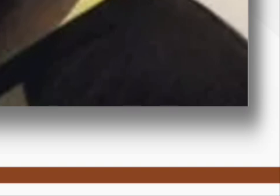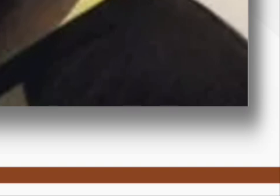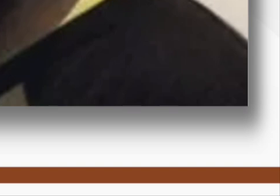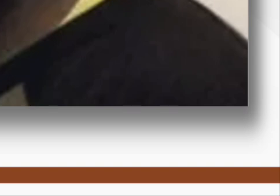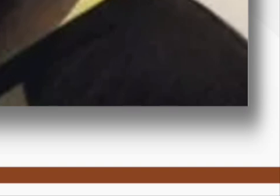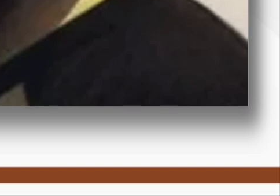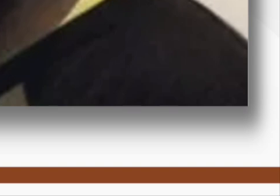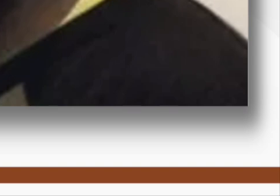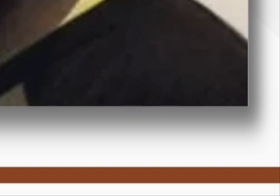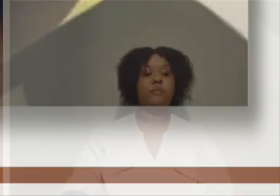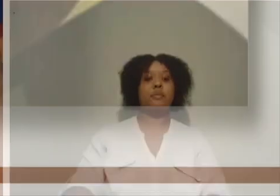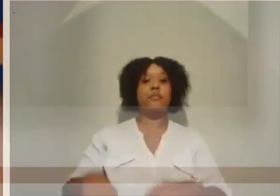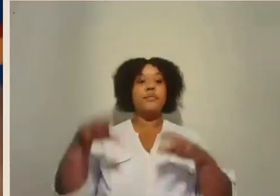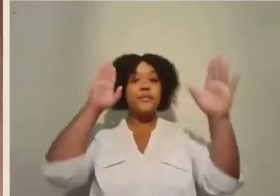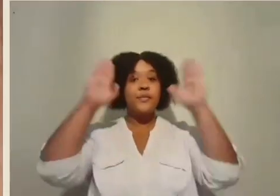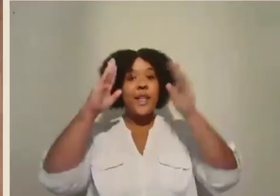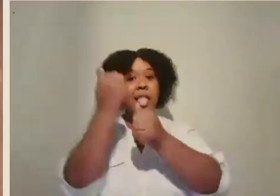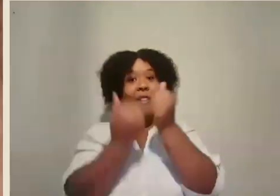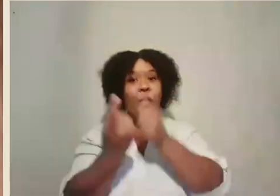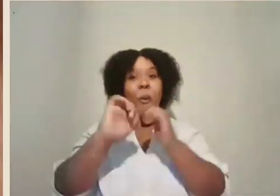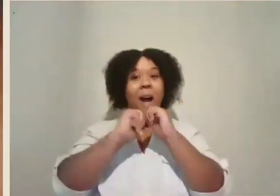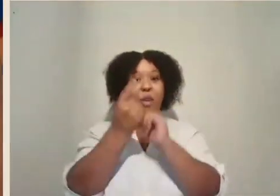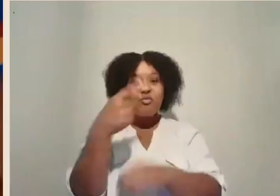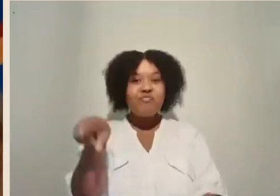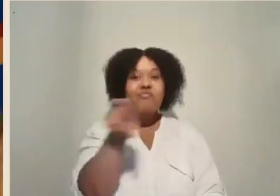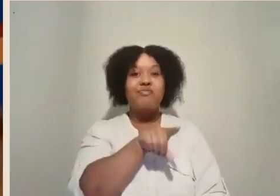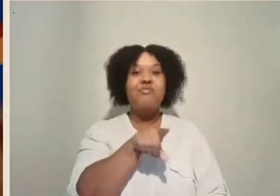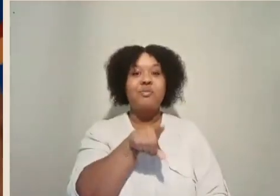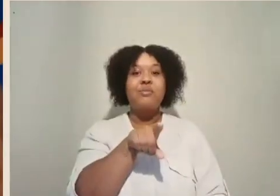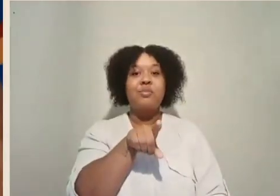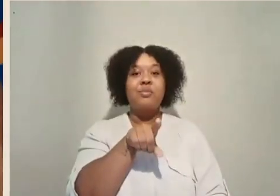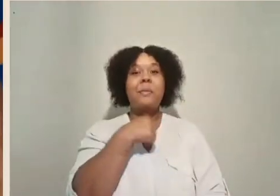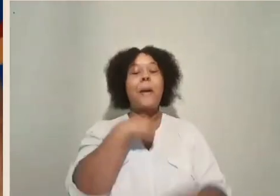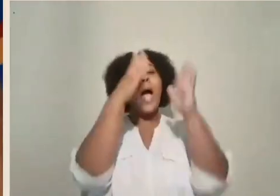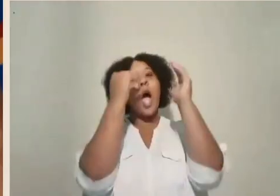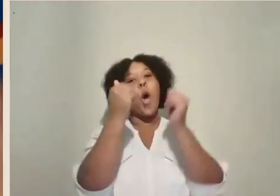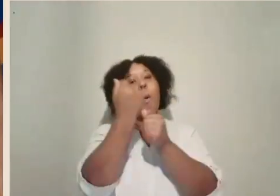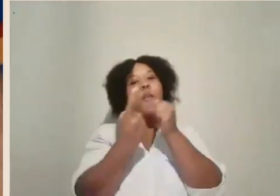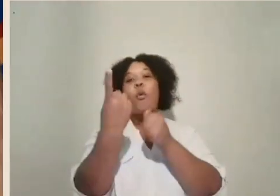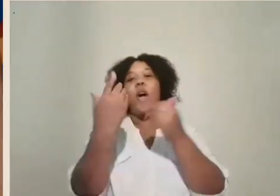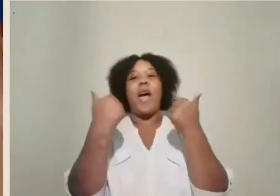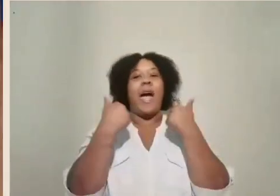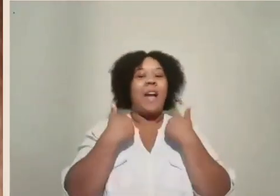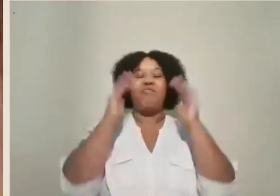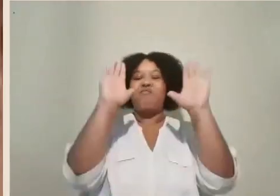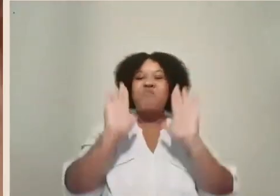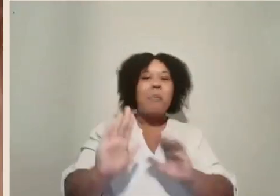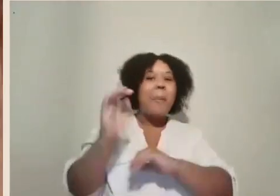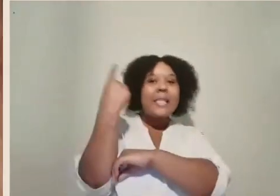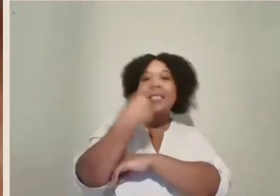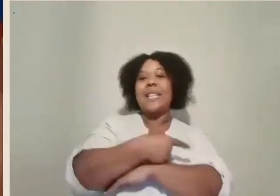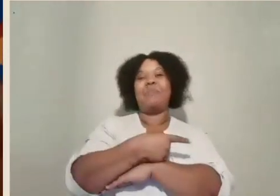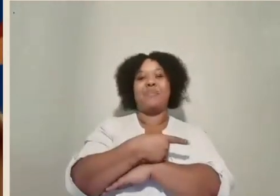Hello, everyone. How are you? I hope everyone is having a great day so